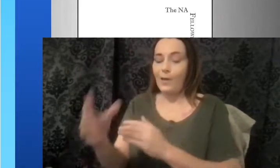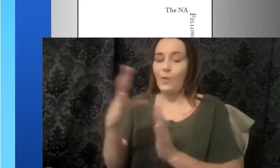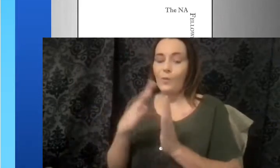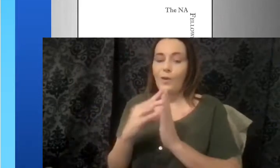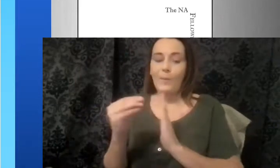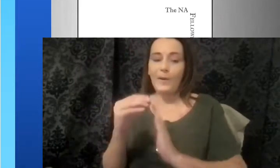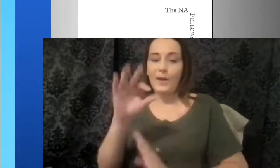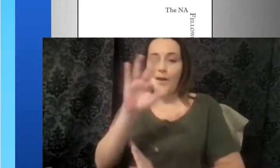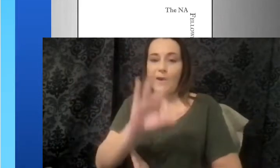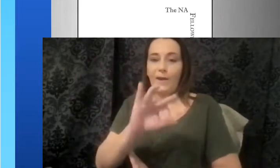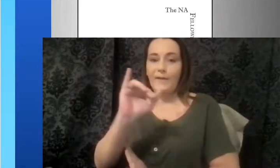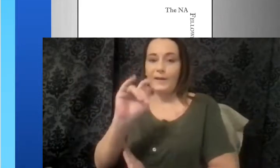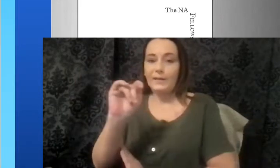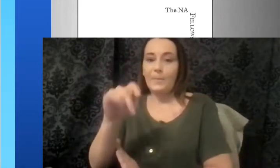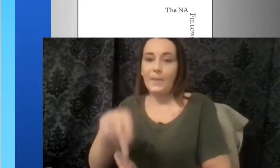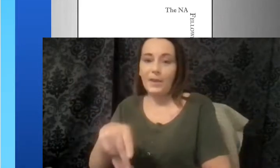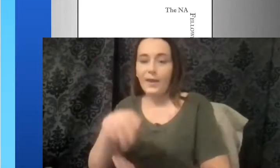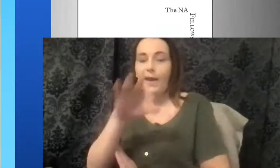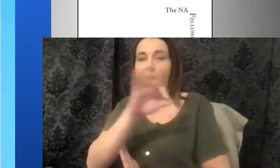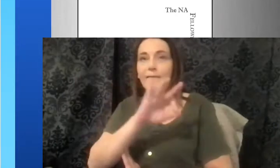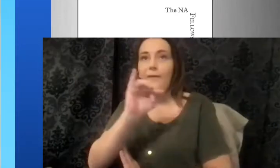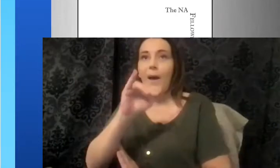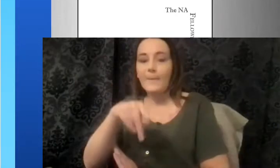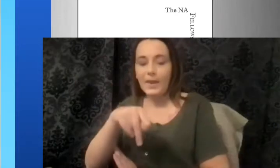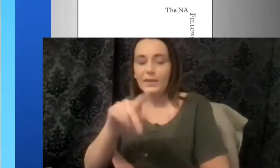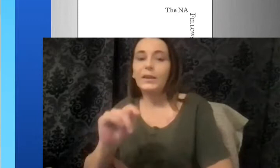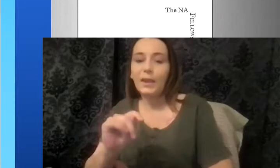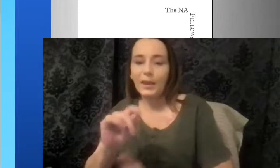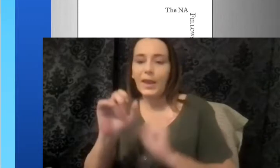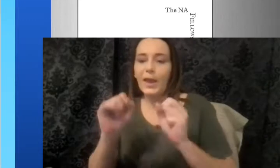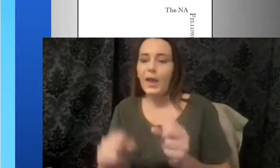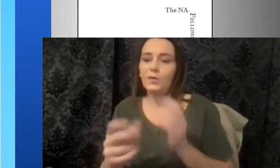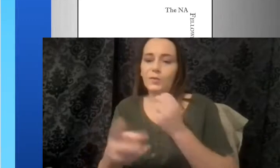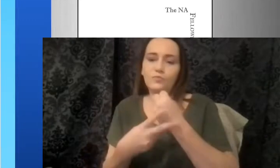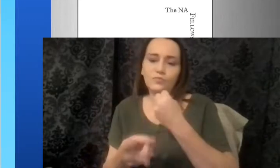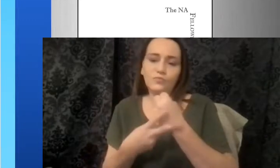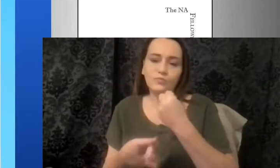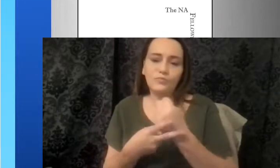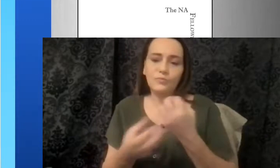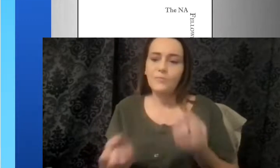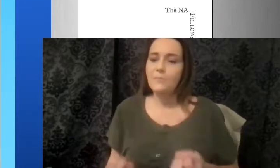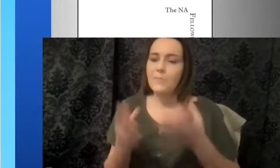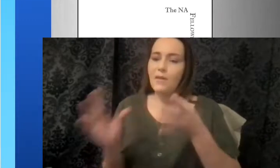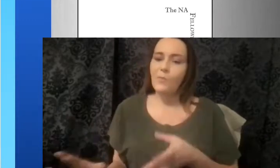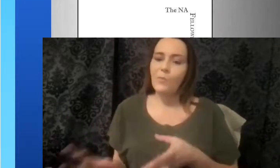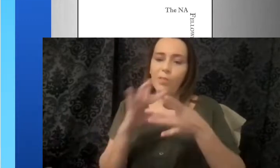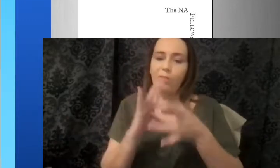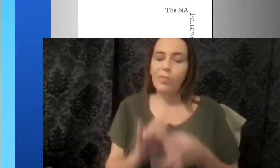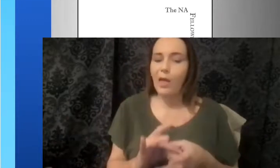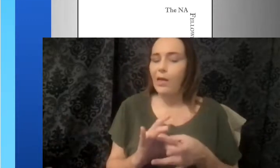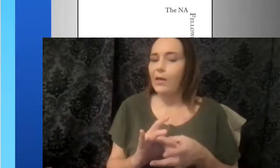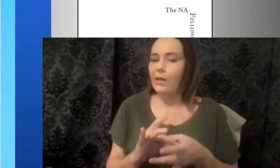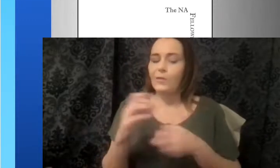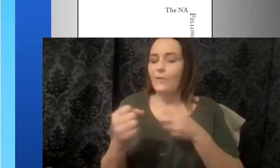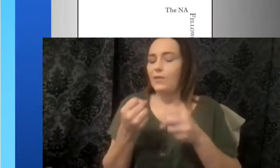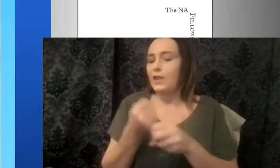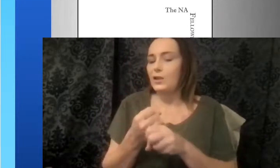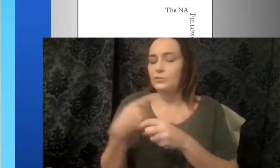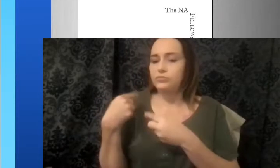FIPT and you can download many related materials, bulletin over the years.